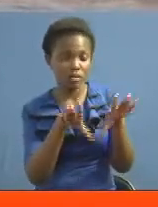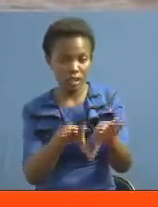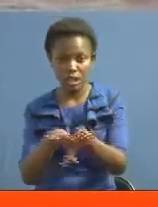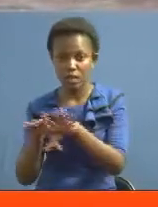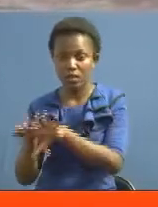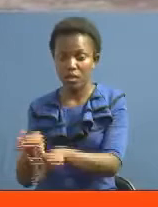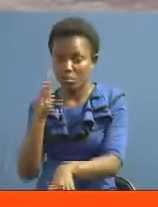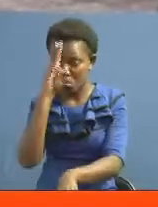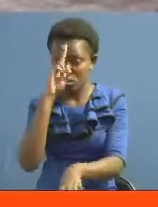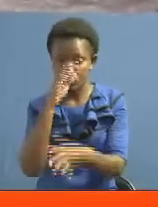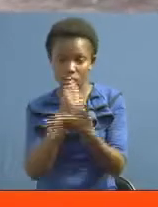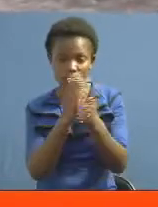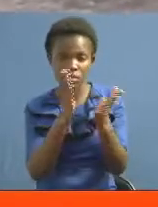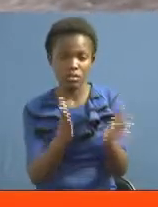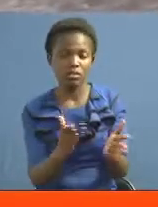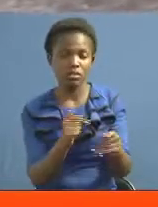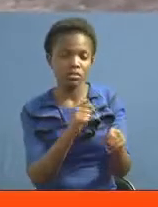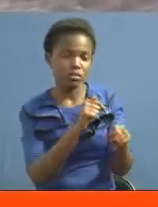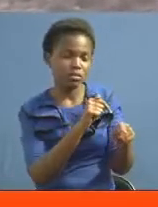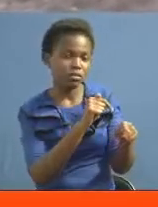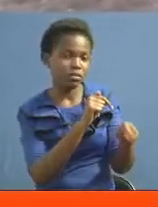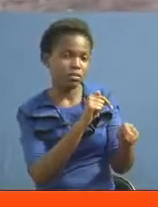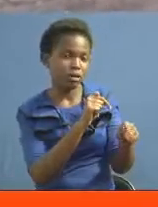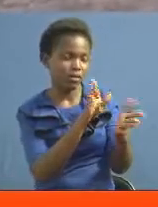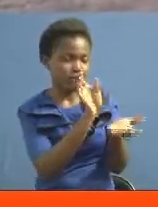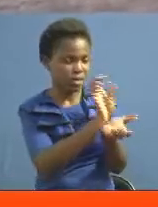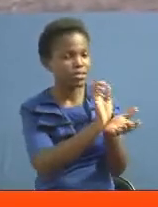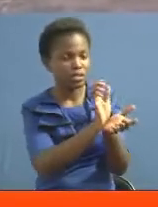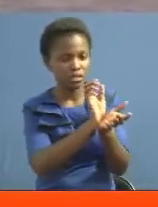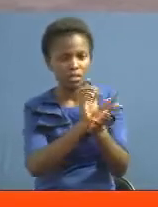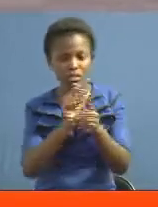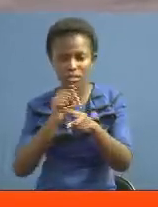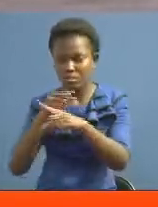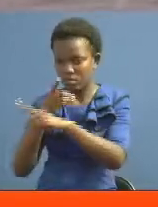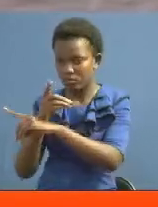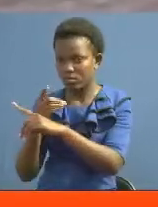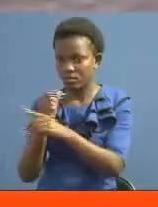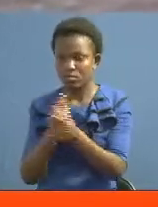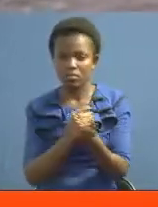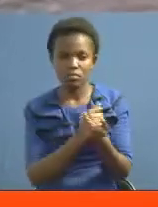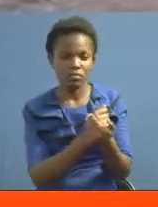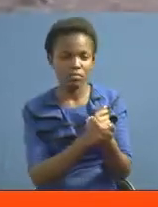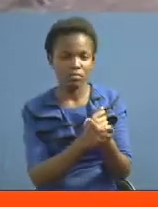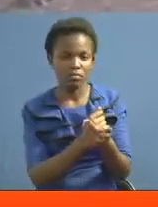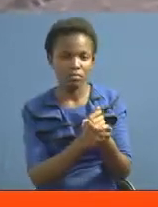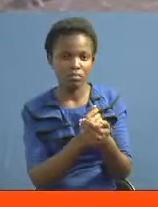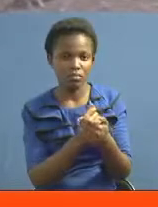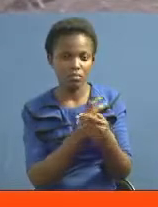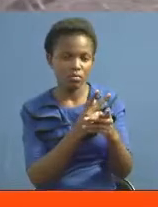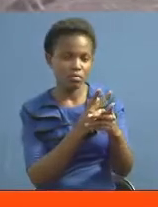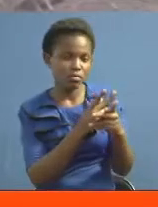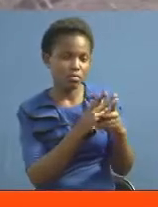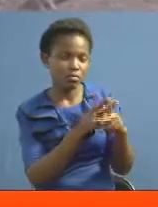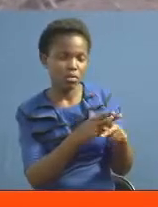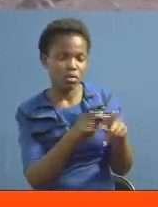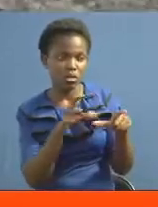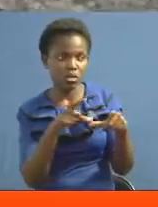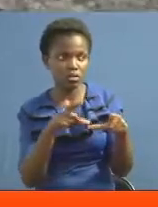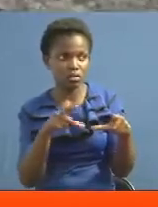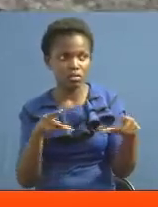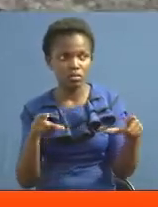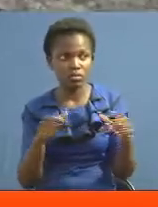hands of police officers as they have been arrested several times, but nothing will deter them from protecting their land.